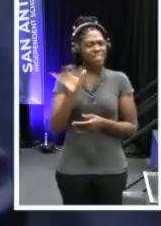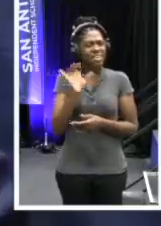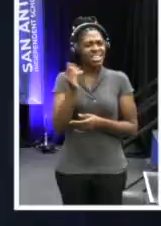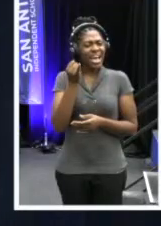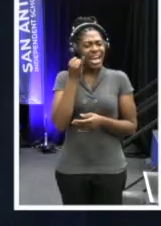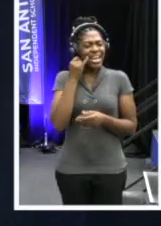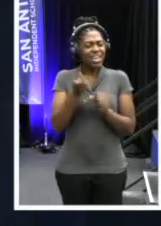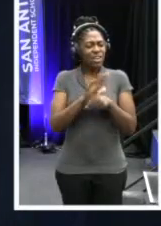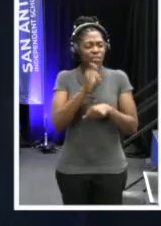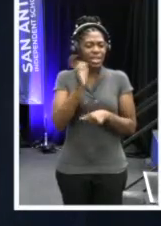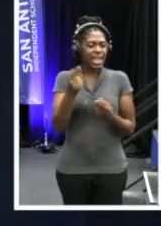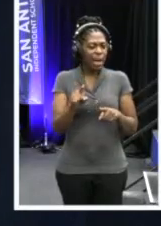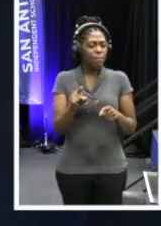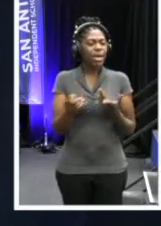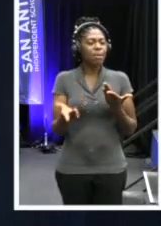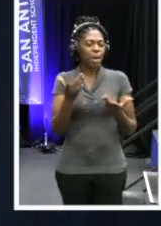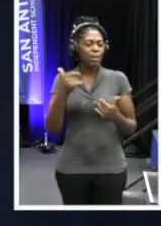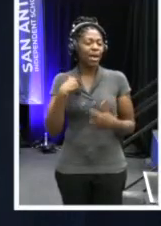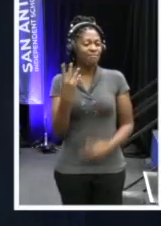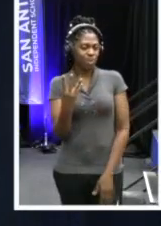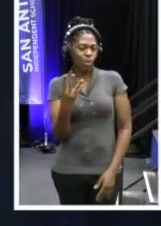4.